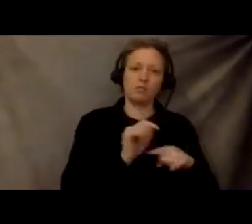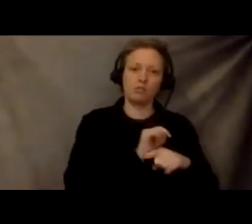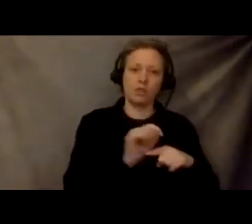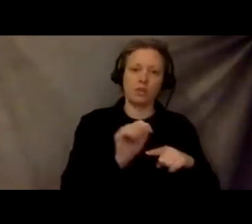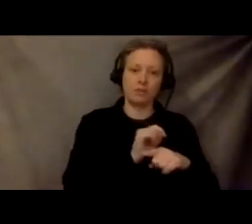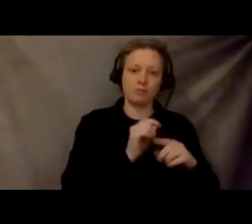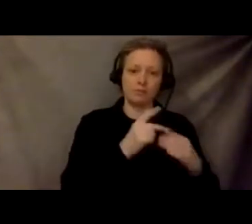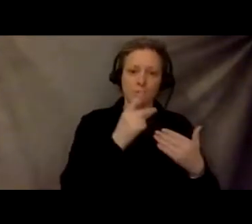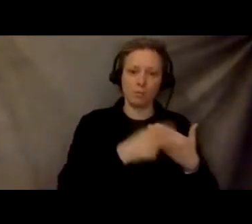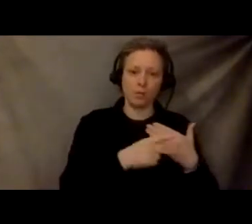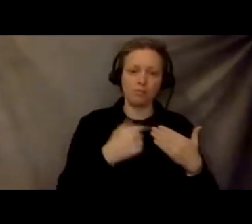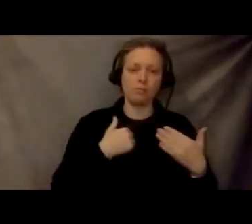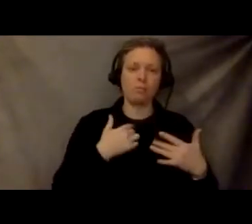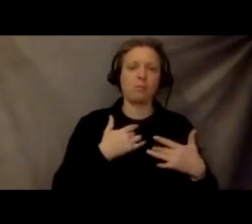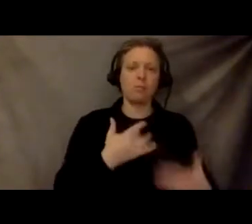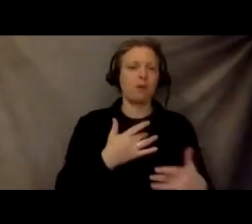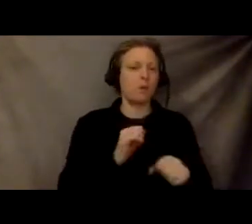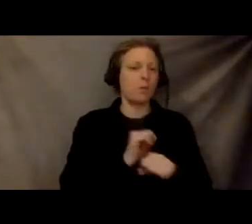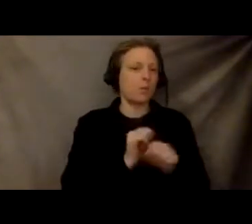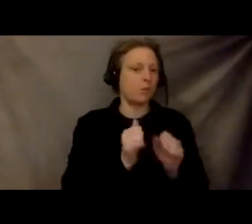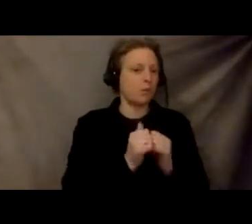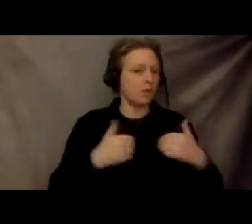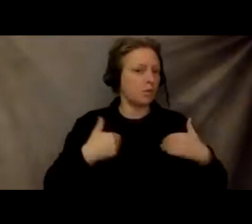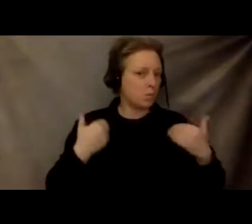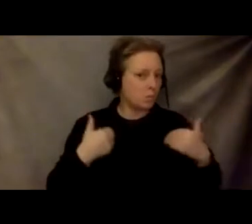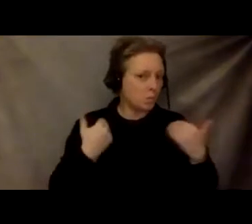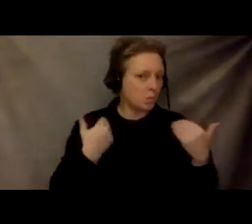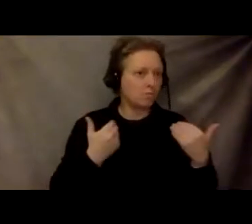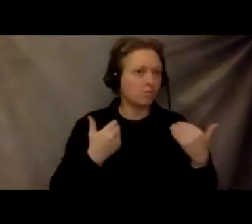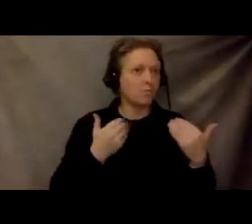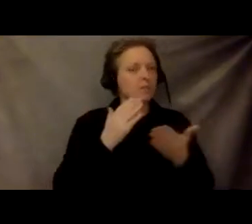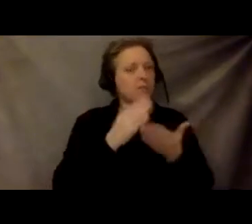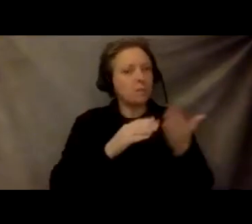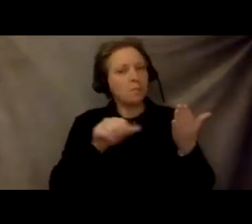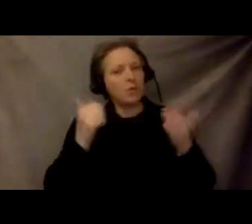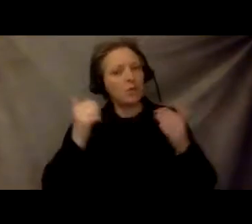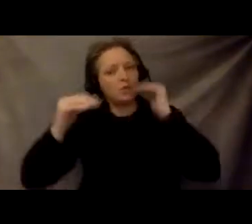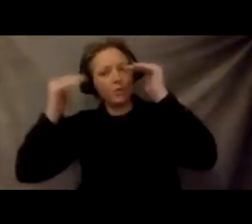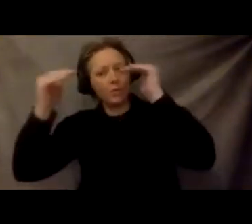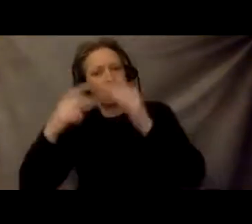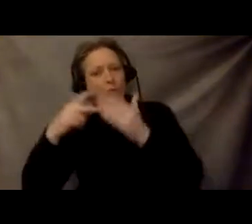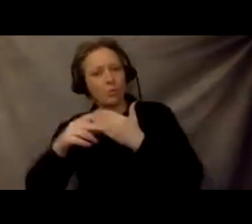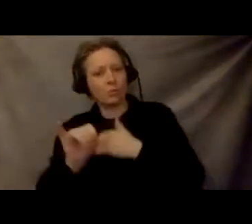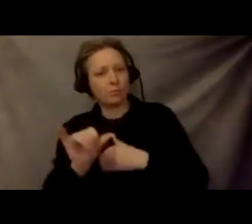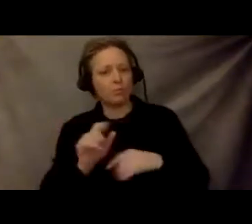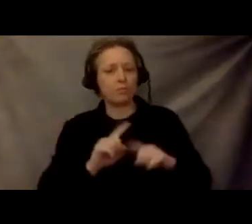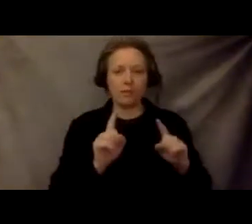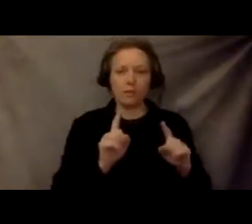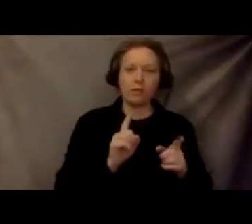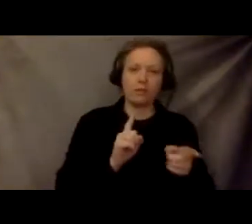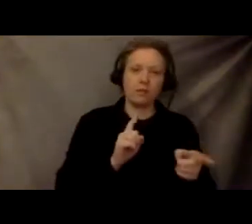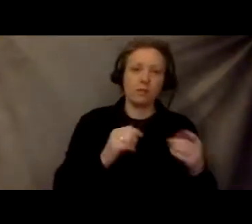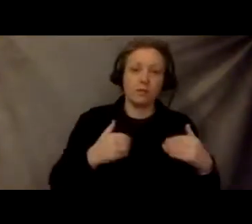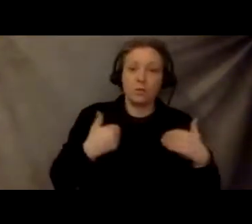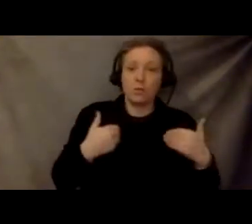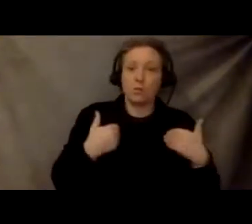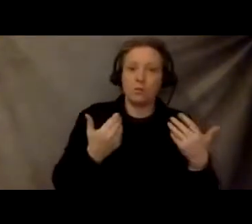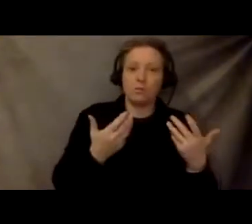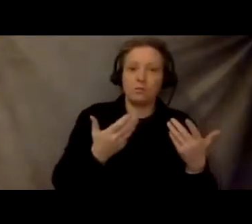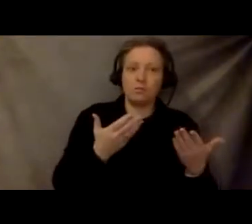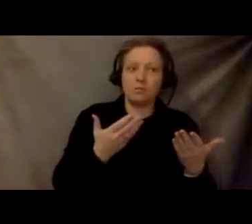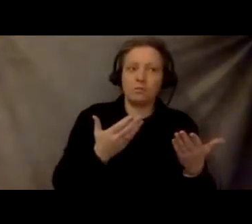youth, usually youth in areas that maybe, you know, they may be of color, they may be of